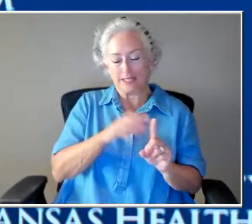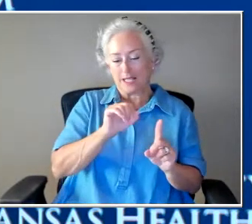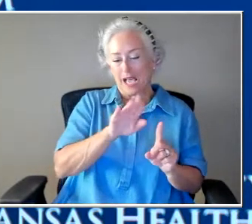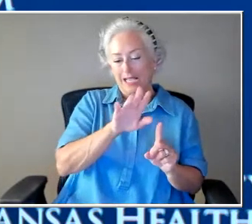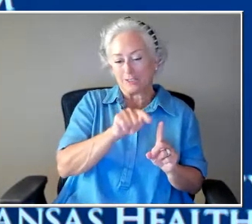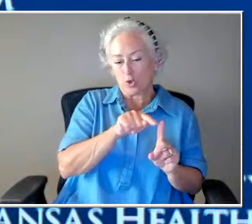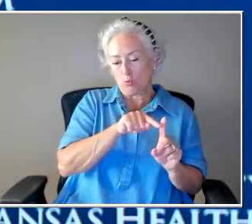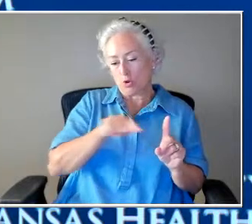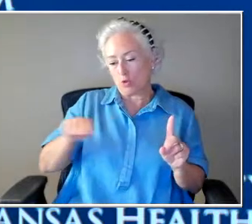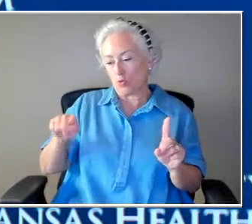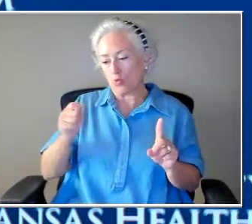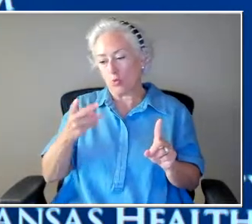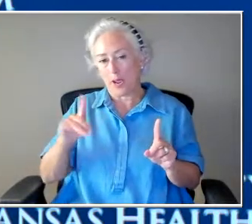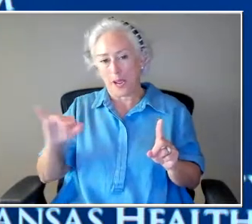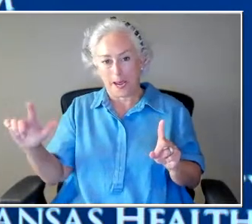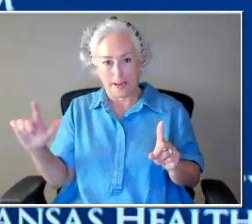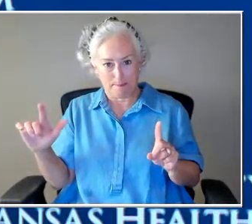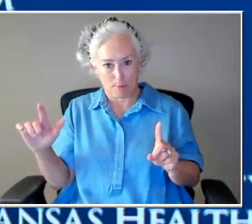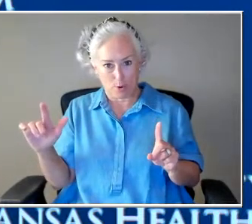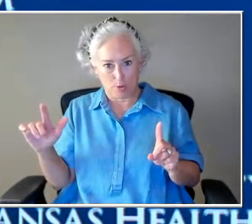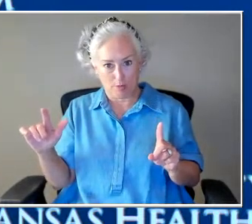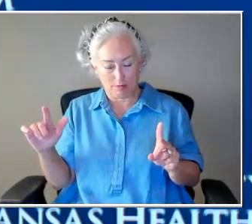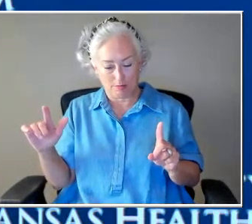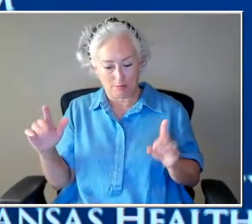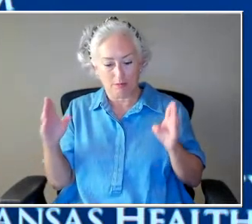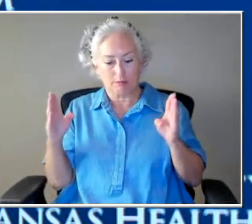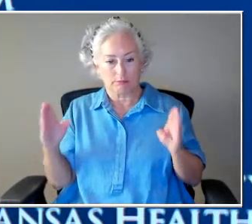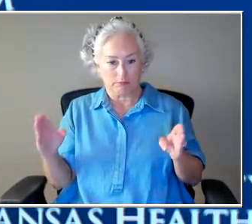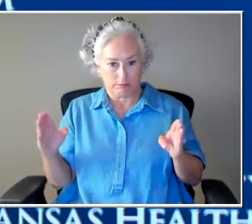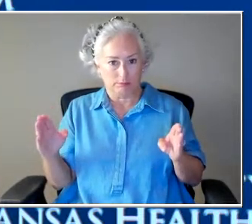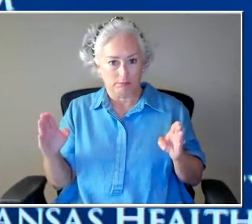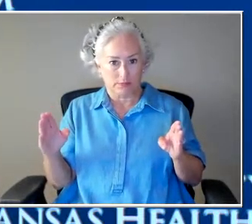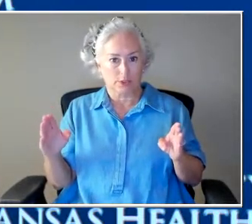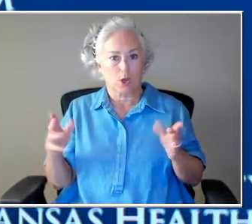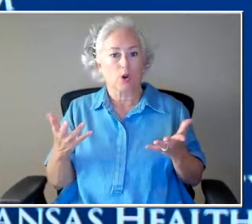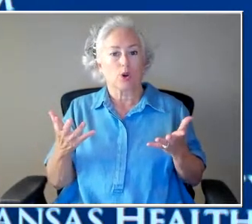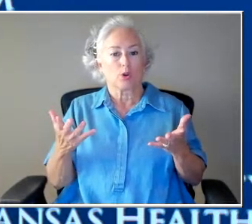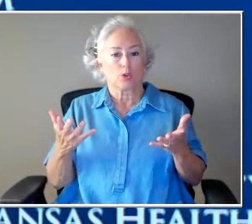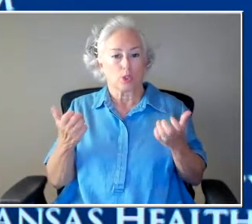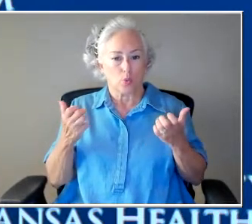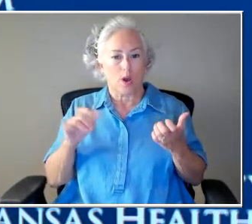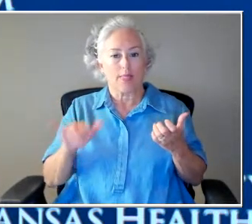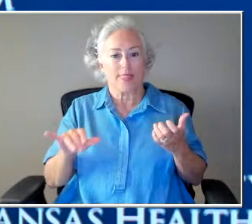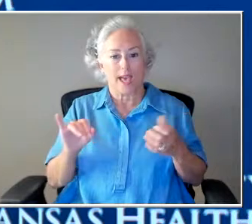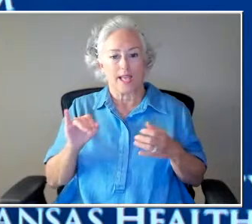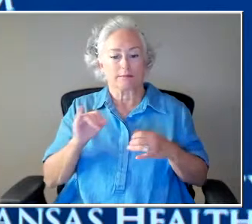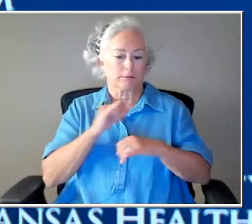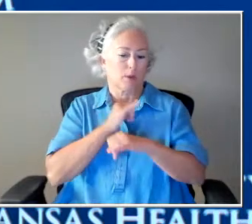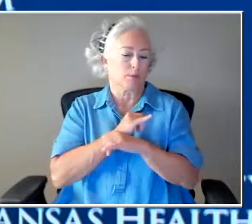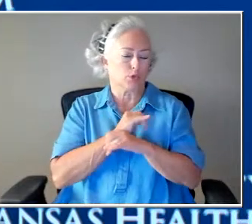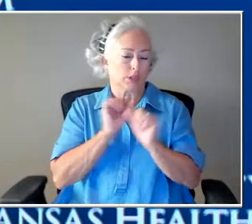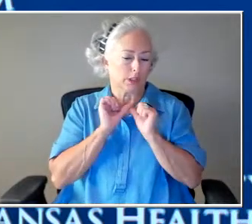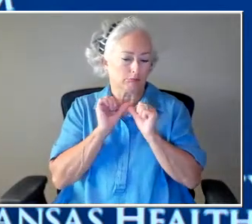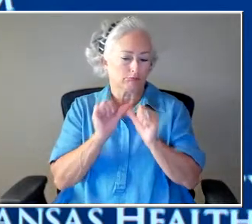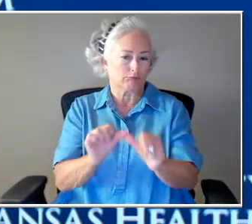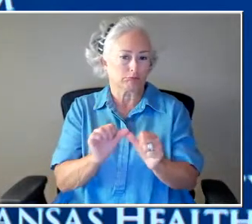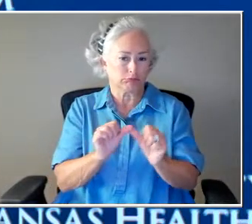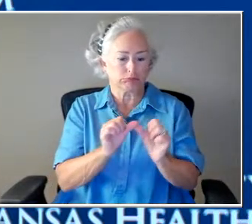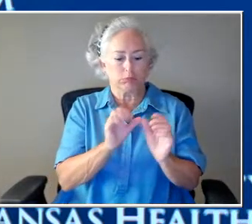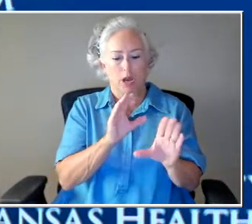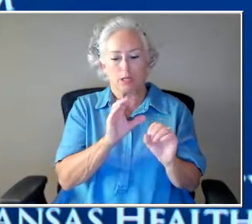influenza vaccine, especially so you can have that immunity lasting you through the new year into those first couple months